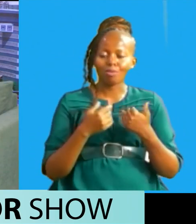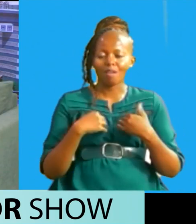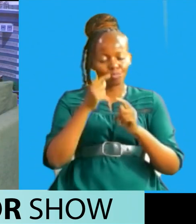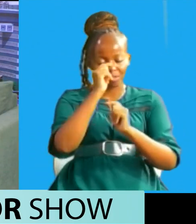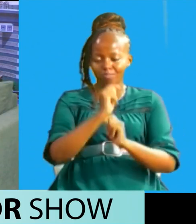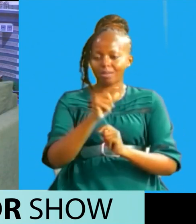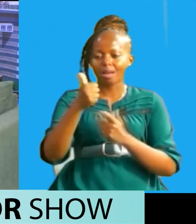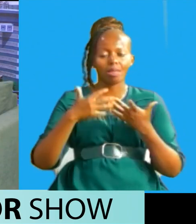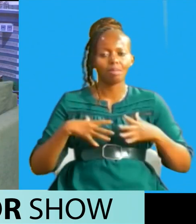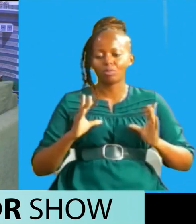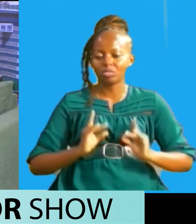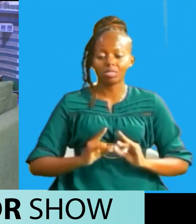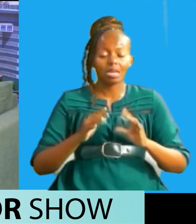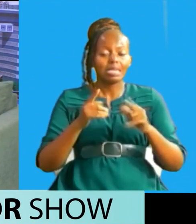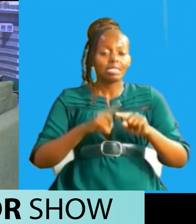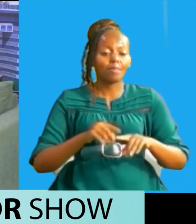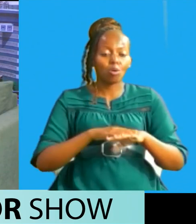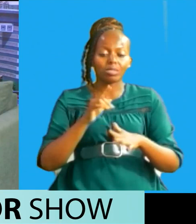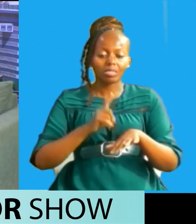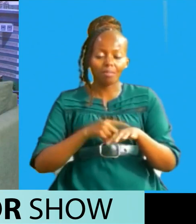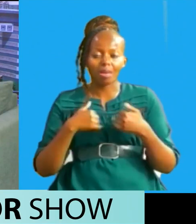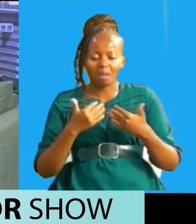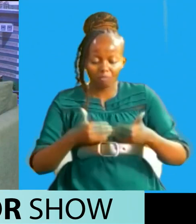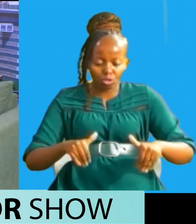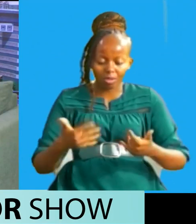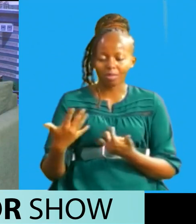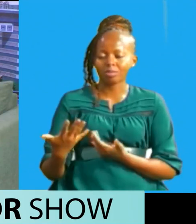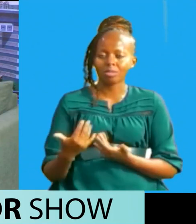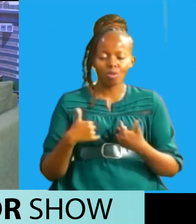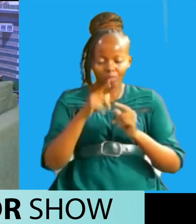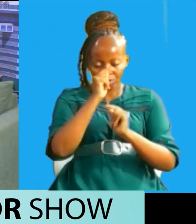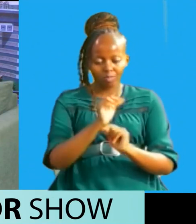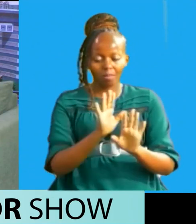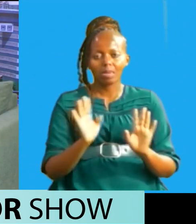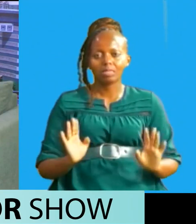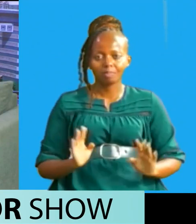respect other people when they wear short stuff. Yes.